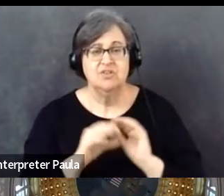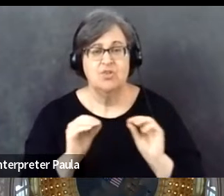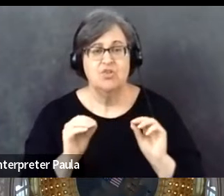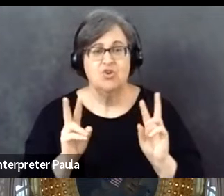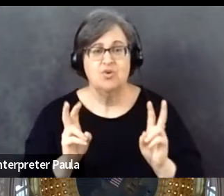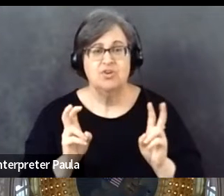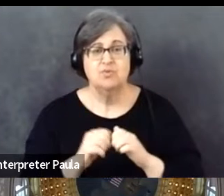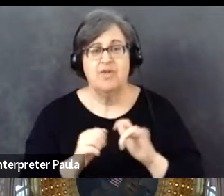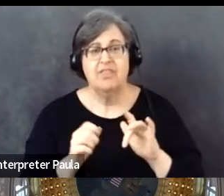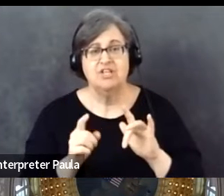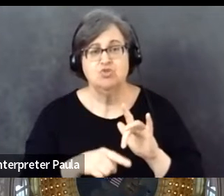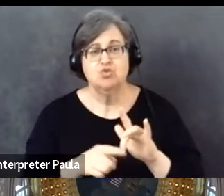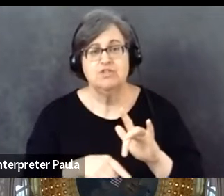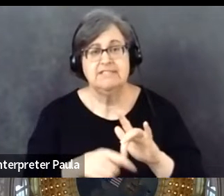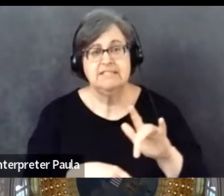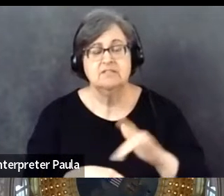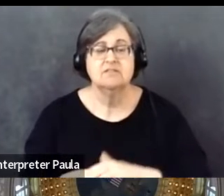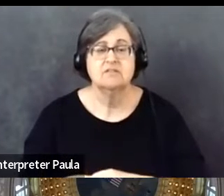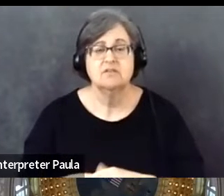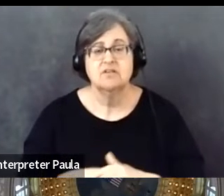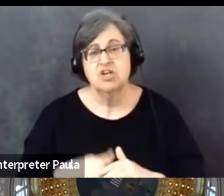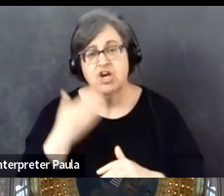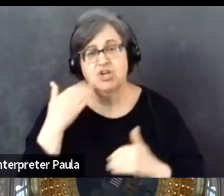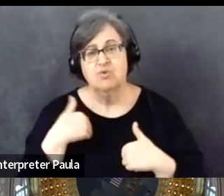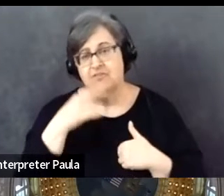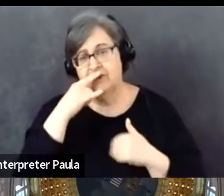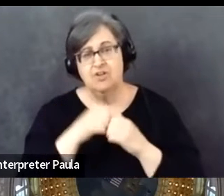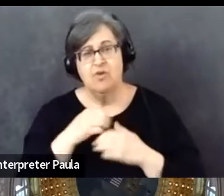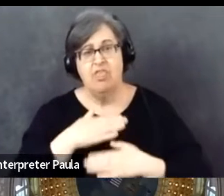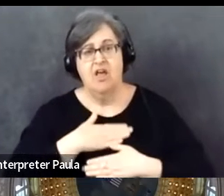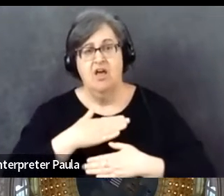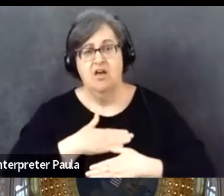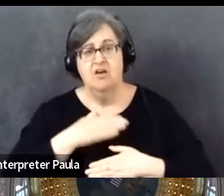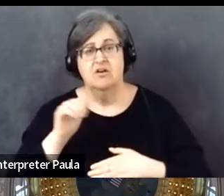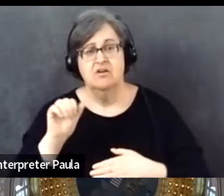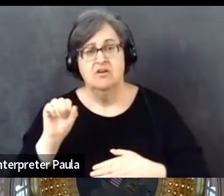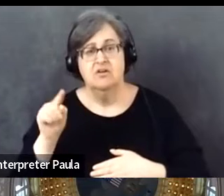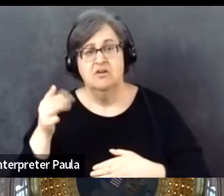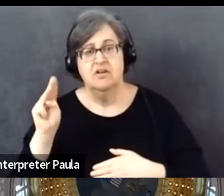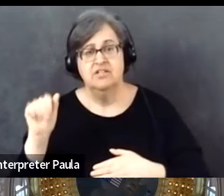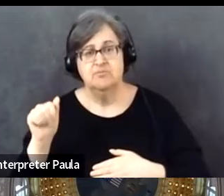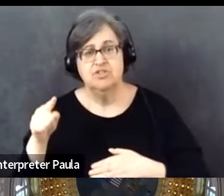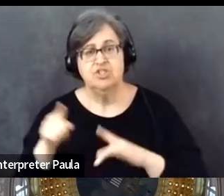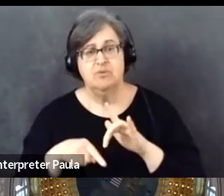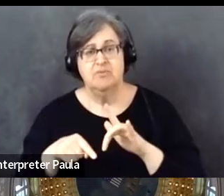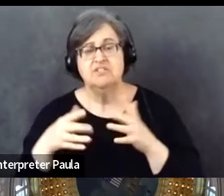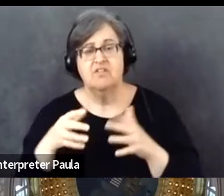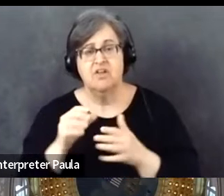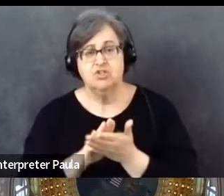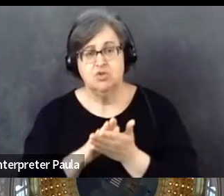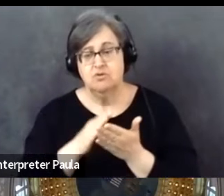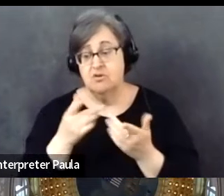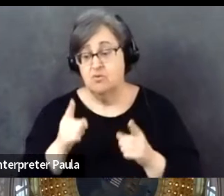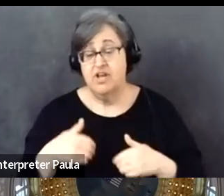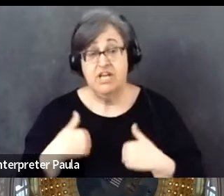with the truancy stuff. And I know I have a kid with asthma and she missed a lot of school when she was younger